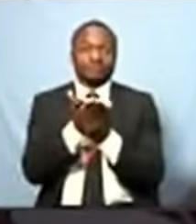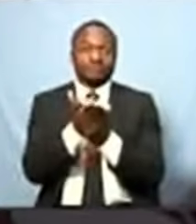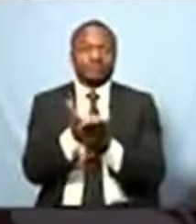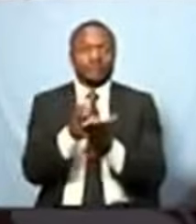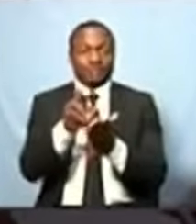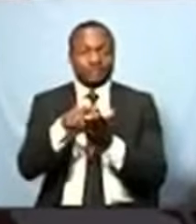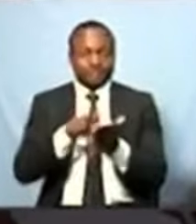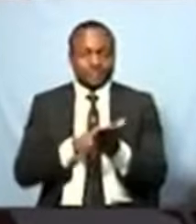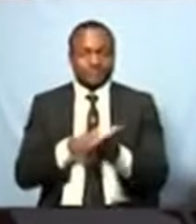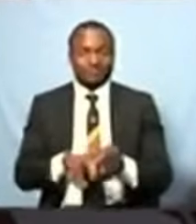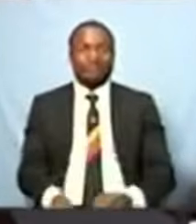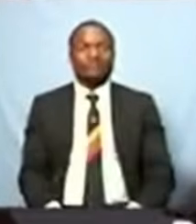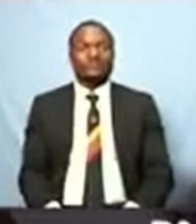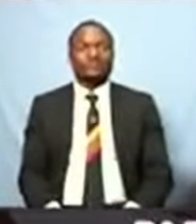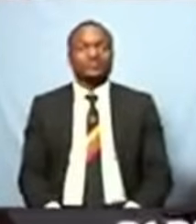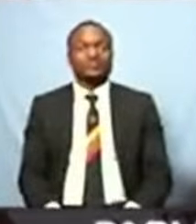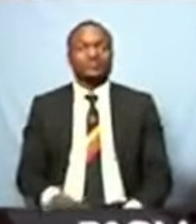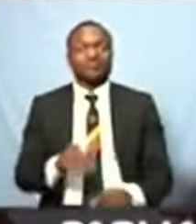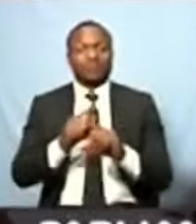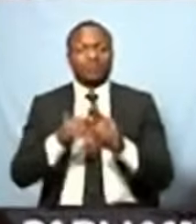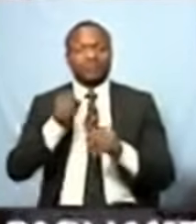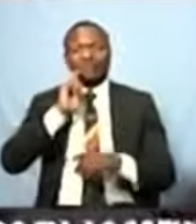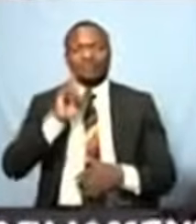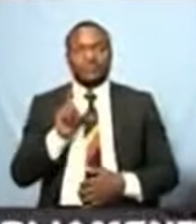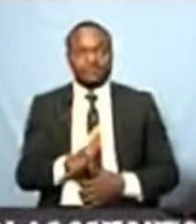submissions, but I must,